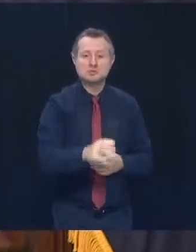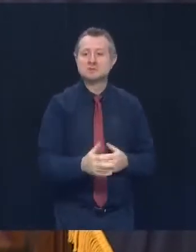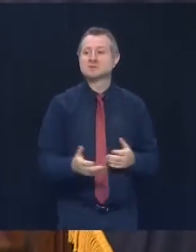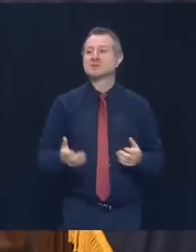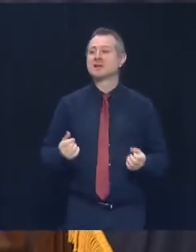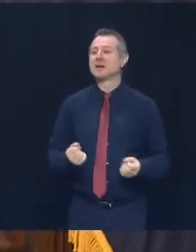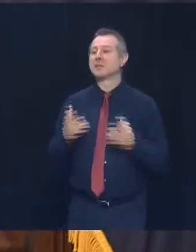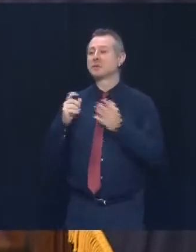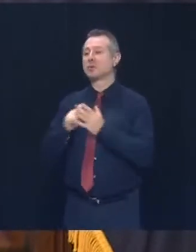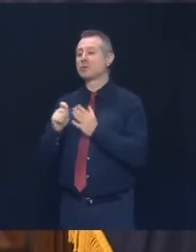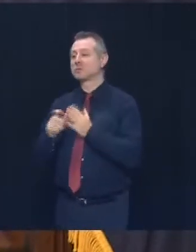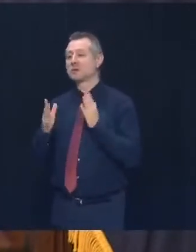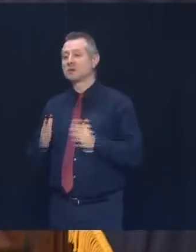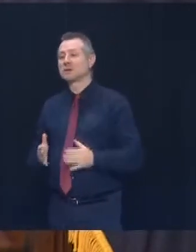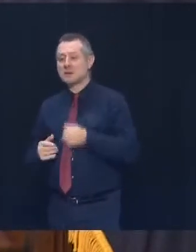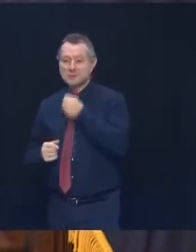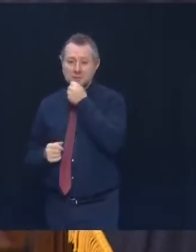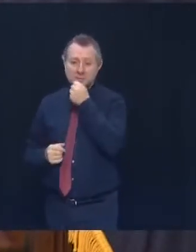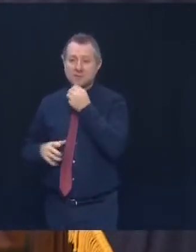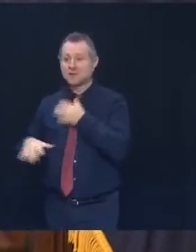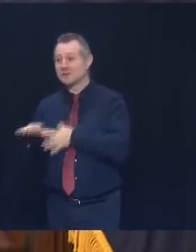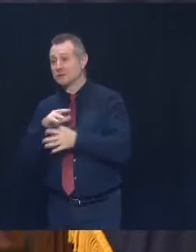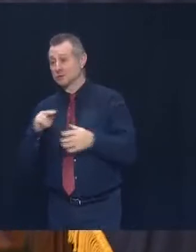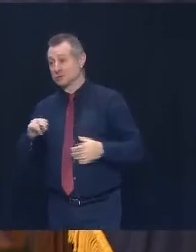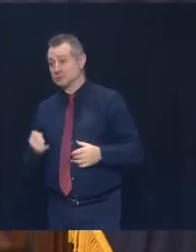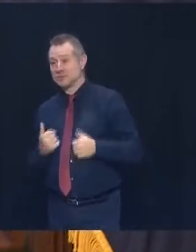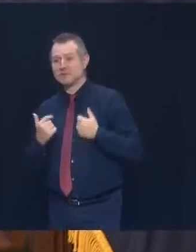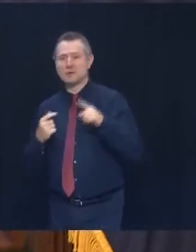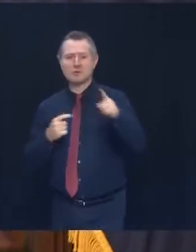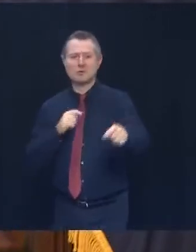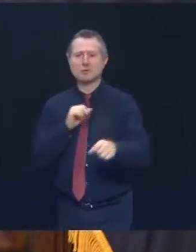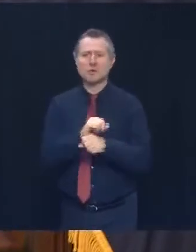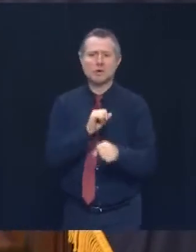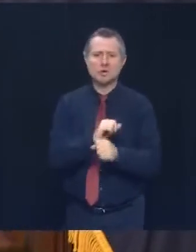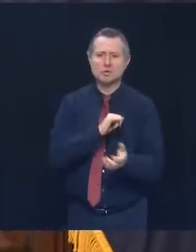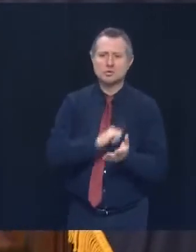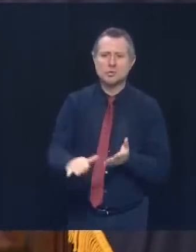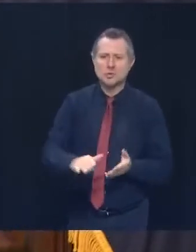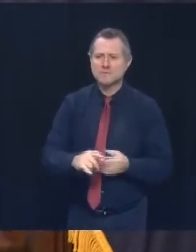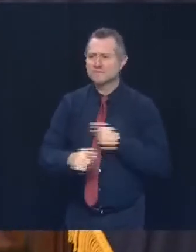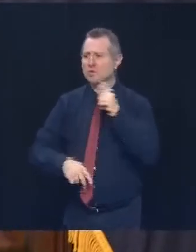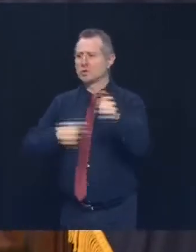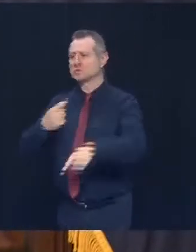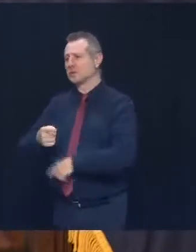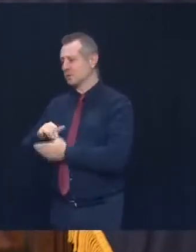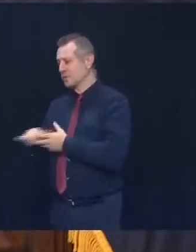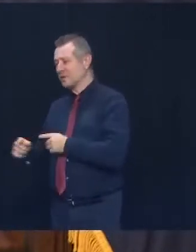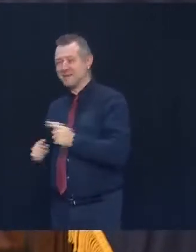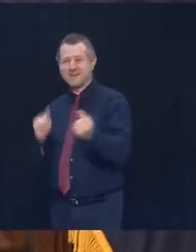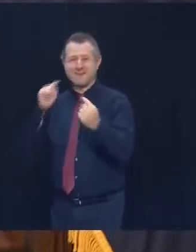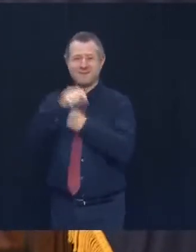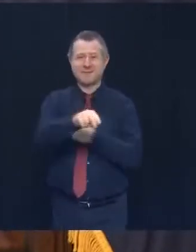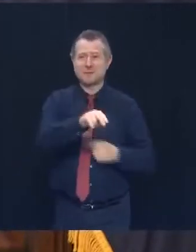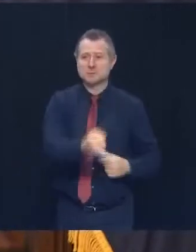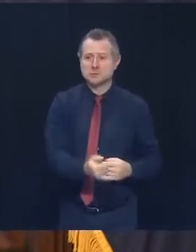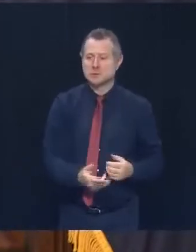journalists live in New Jersey but come in New York, vice versa? It would be